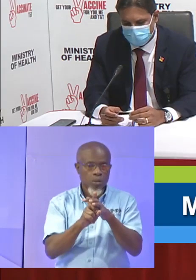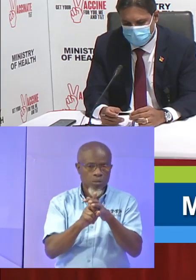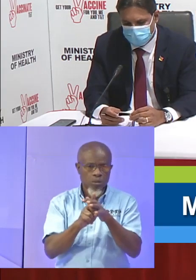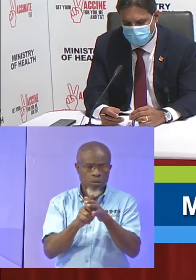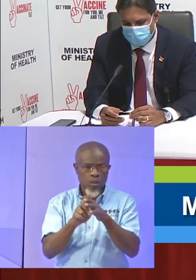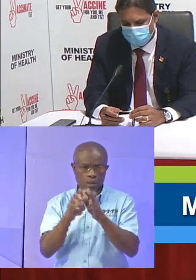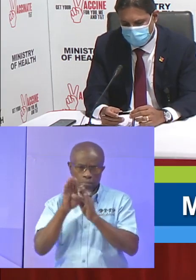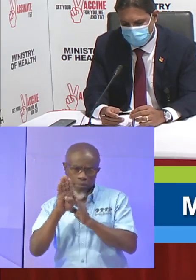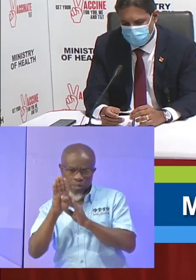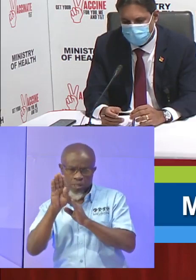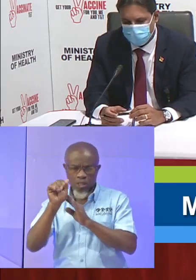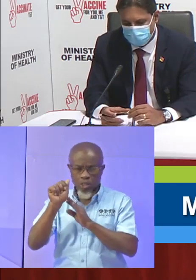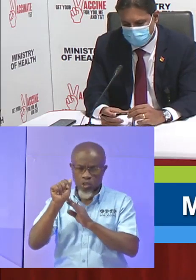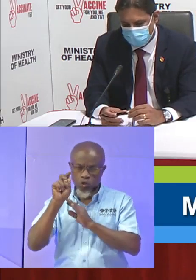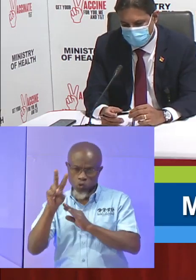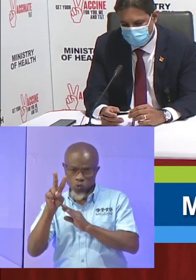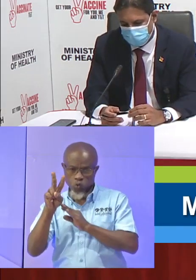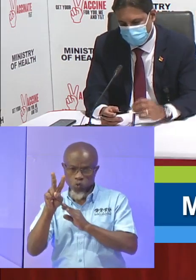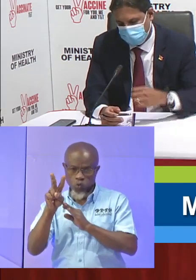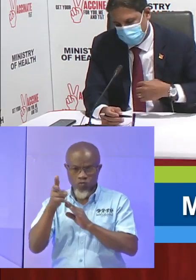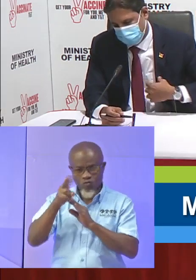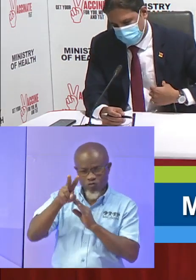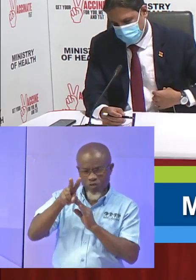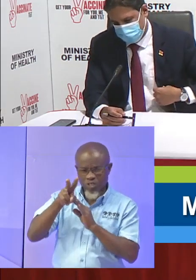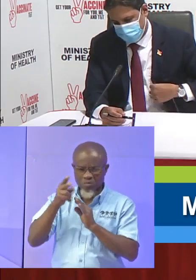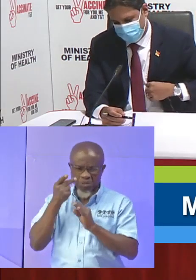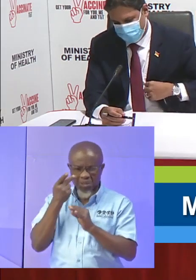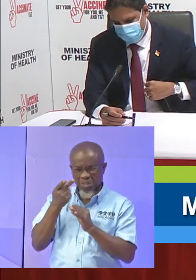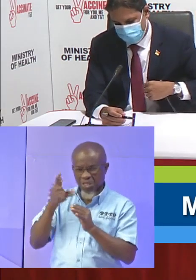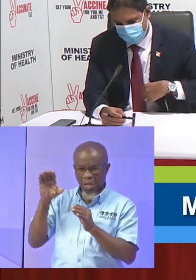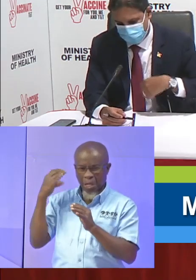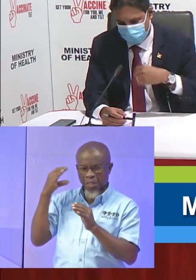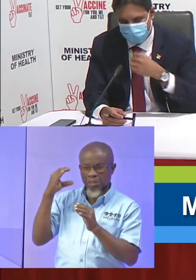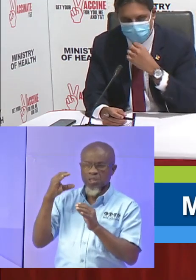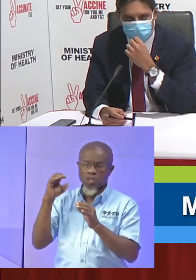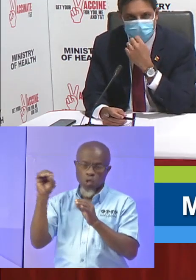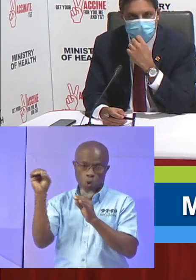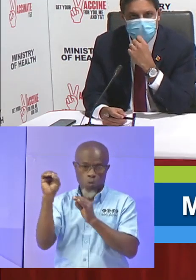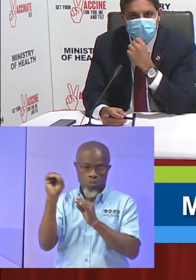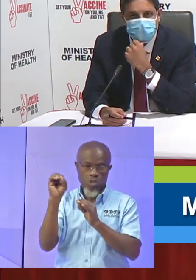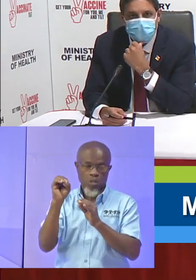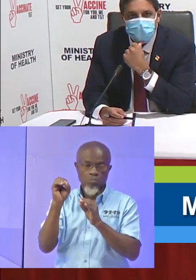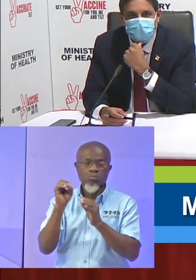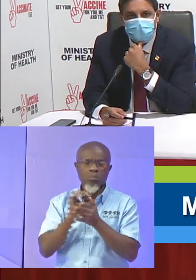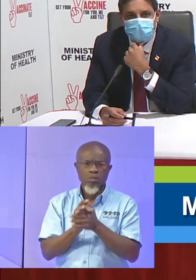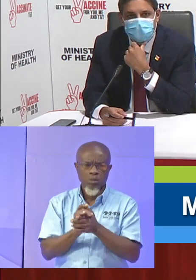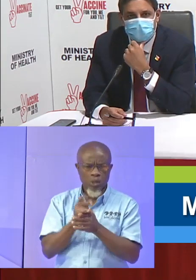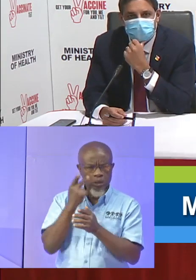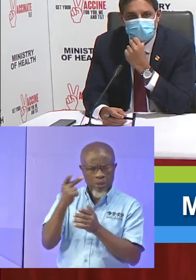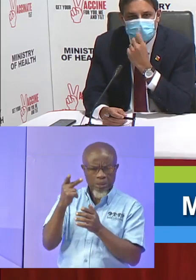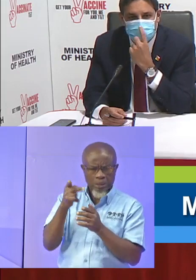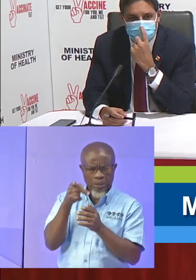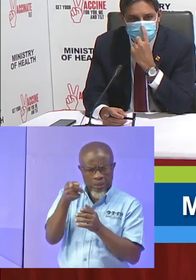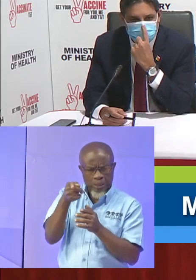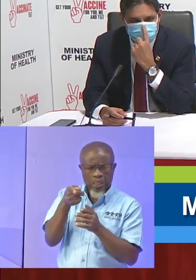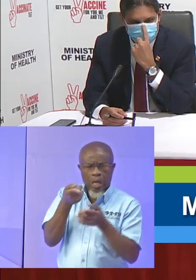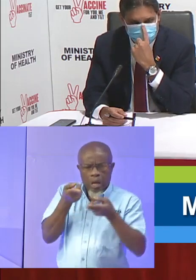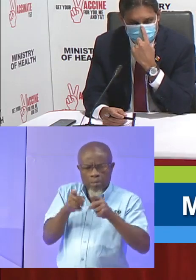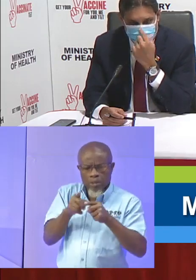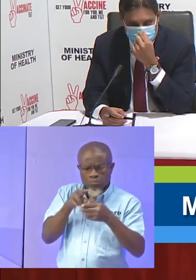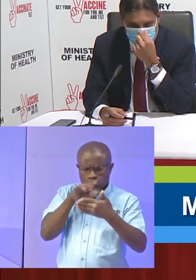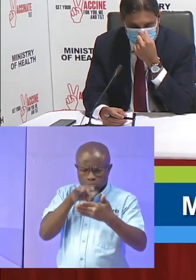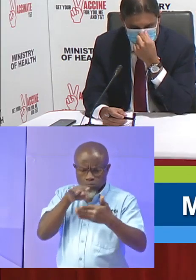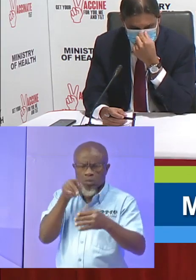BA2 variant, which they say is a cousin to Omicron. And I'm seeing a report that stated in South Africa where cases had initially